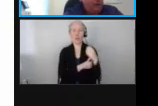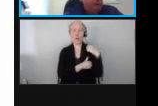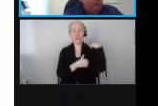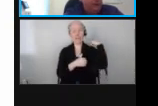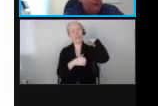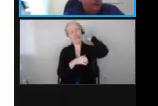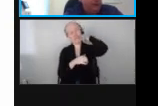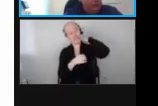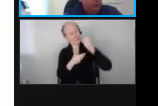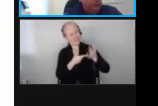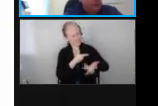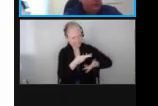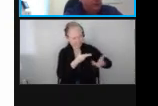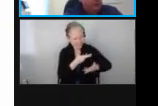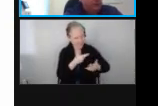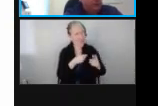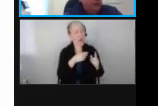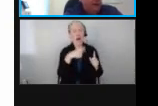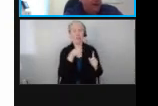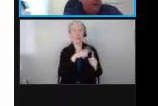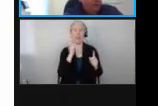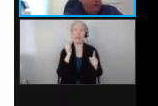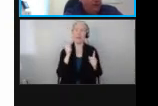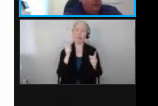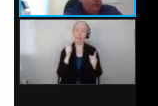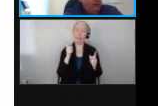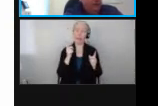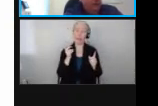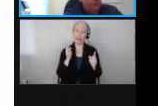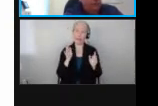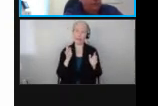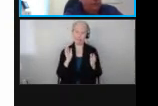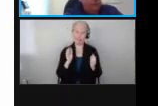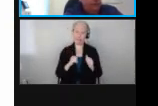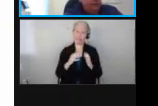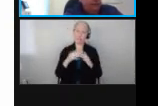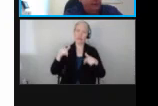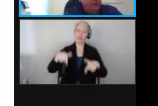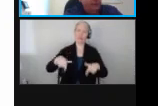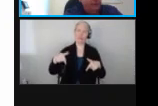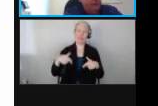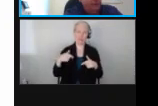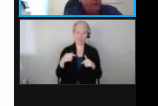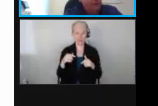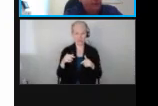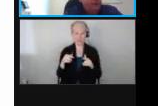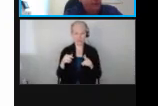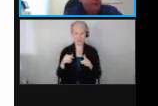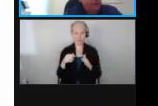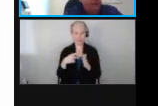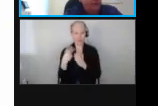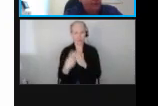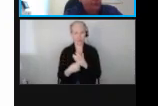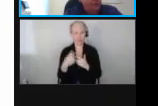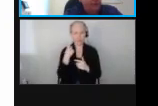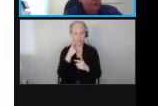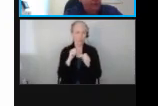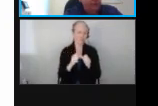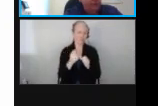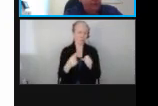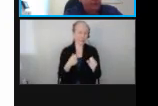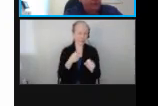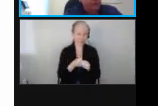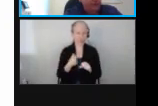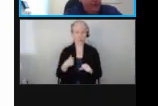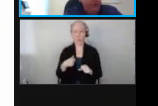study to be done over the course of a year, which we did, we got together a multidisciplinary team from science, engineering, and medicine. We had human